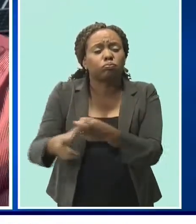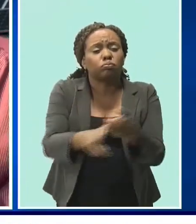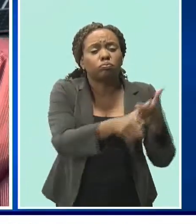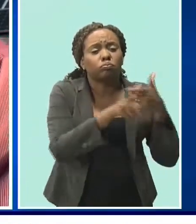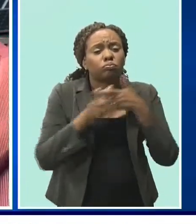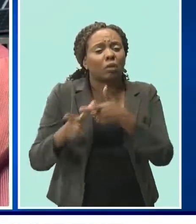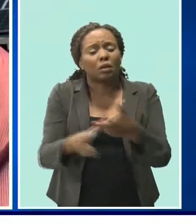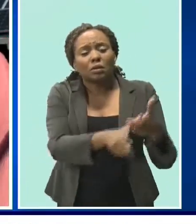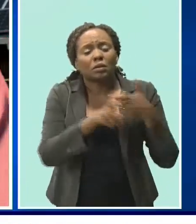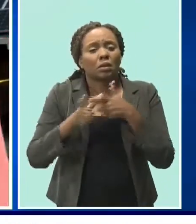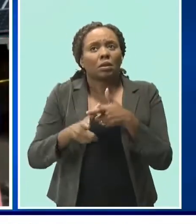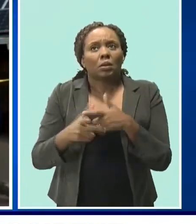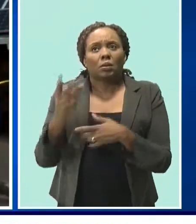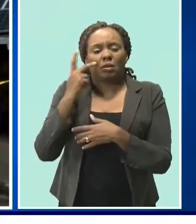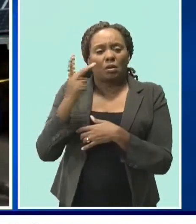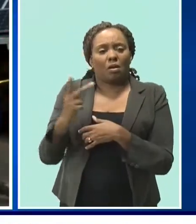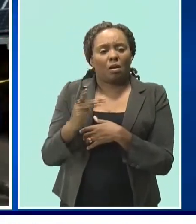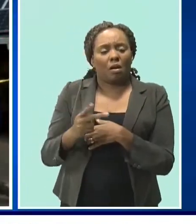vehicle